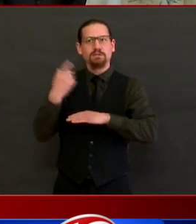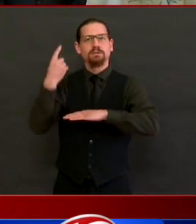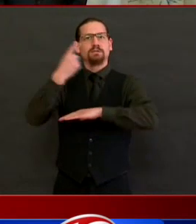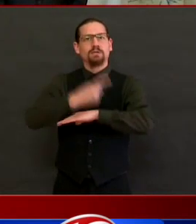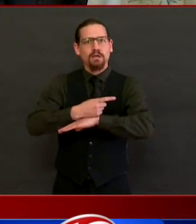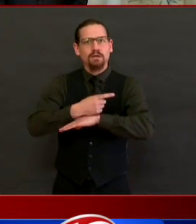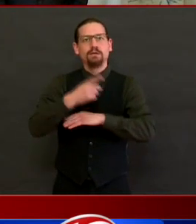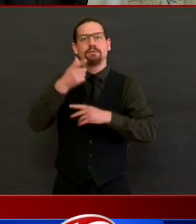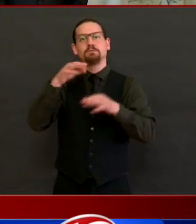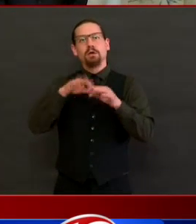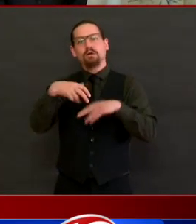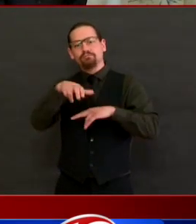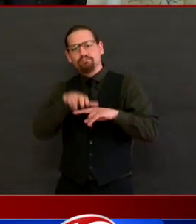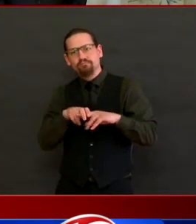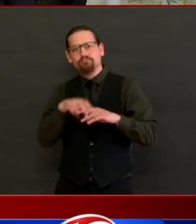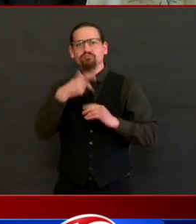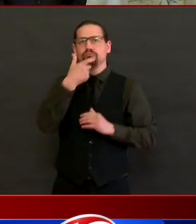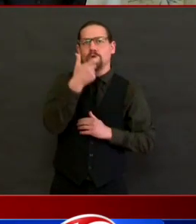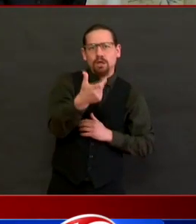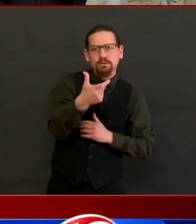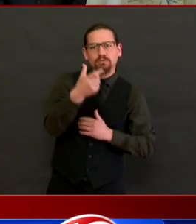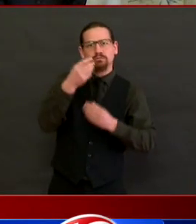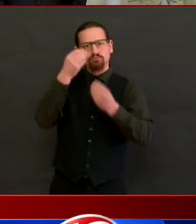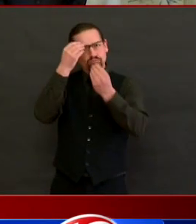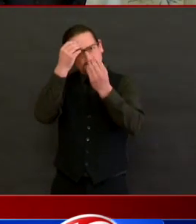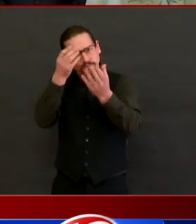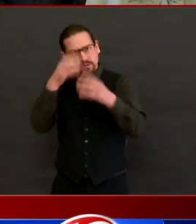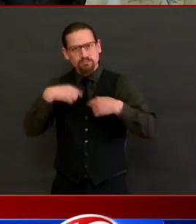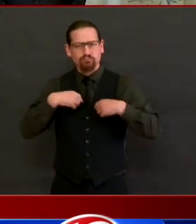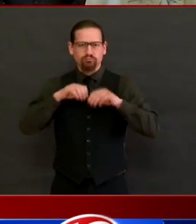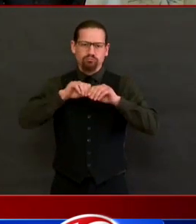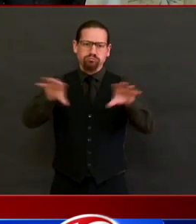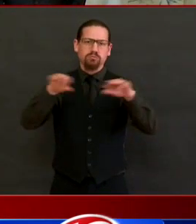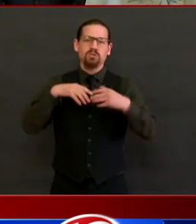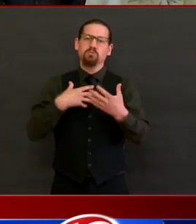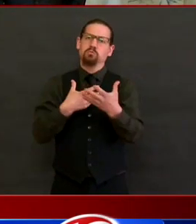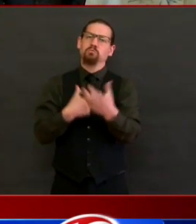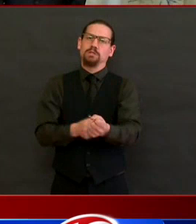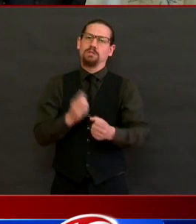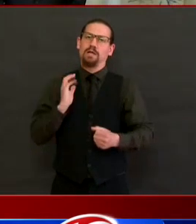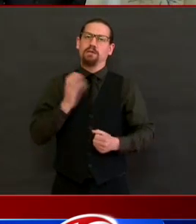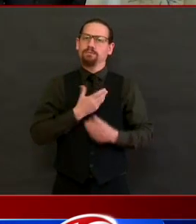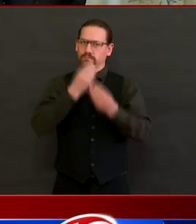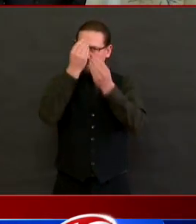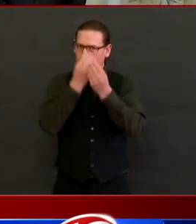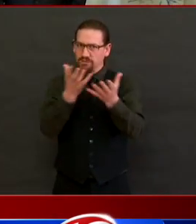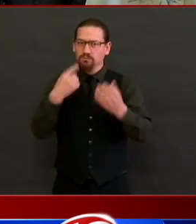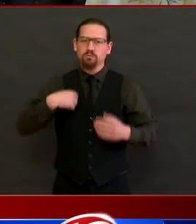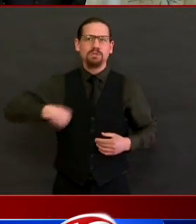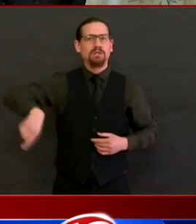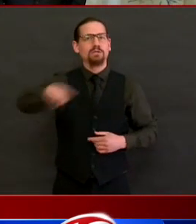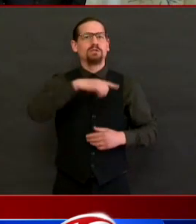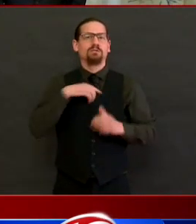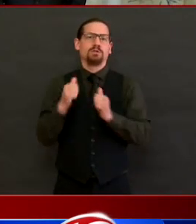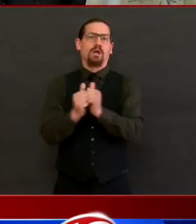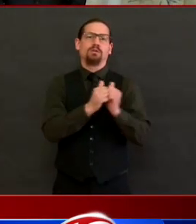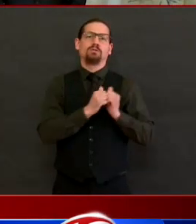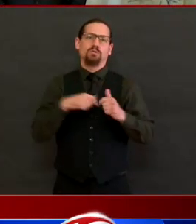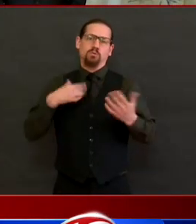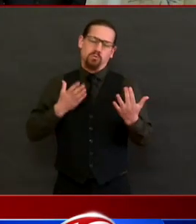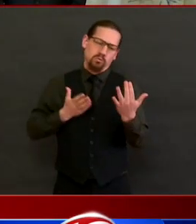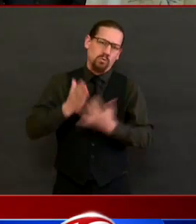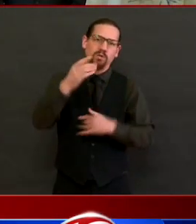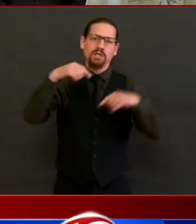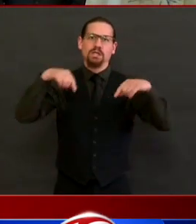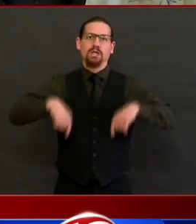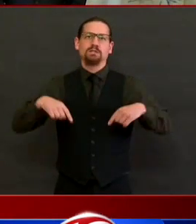source of information as we all go through this together. I will say this is getting tough. That staying home, not being